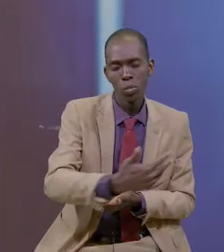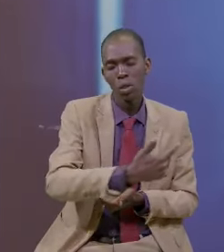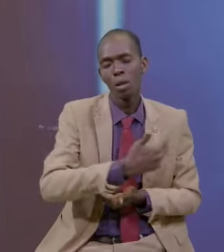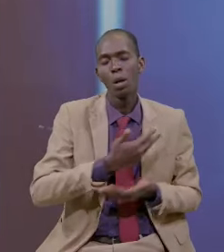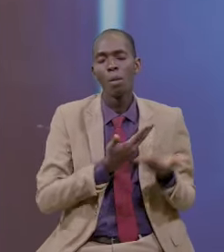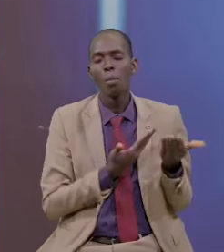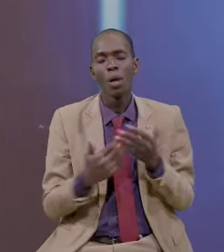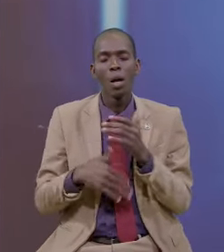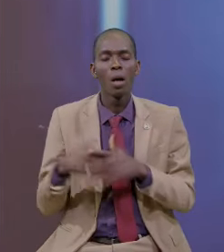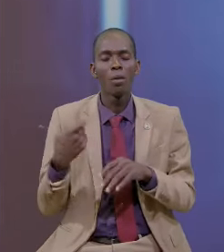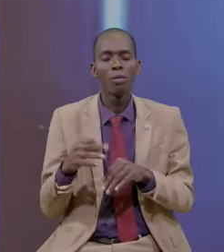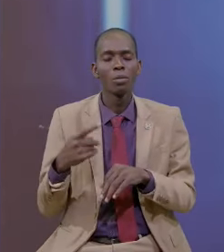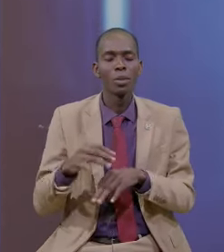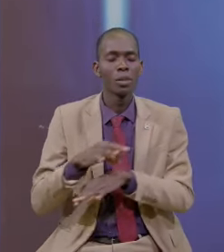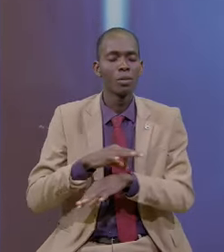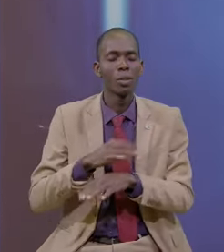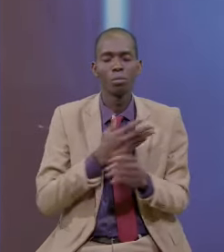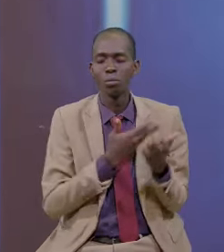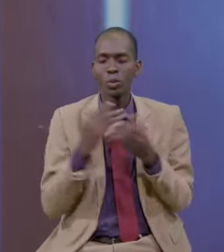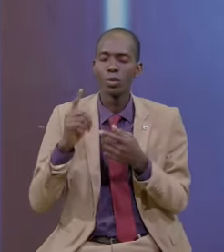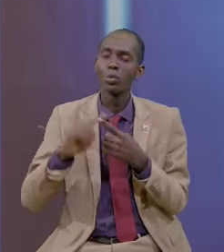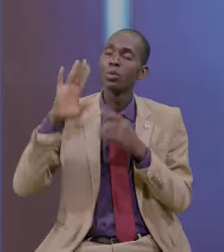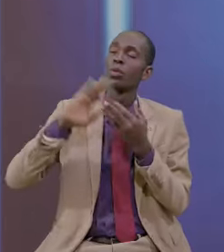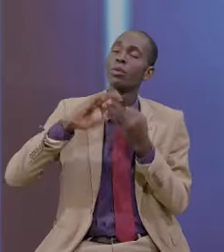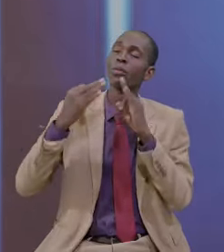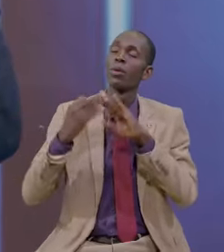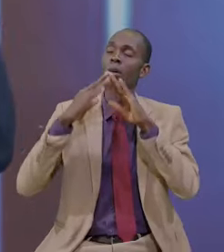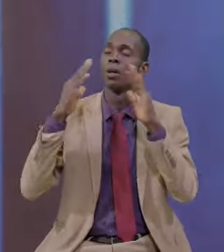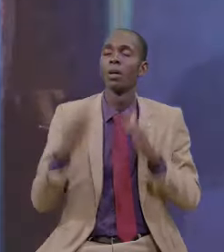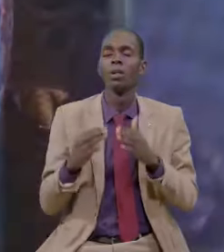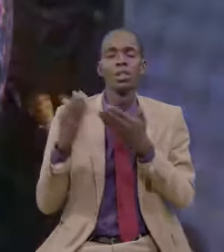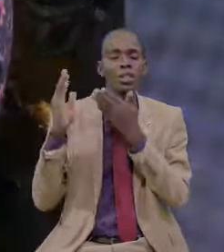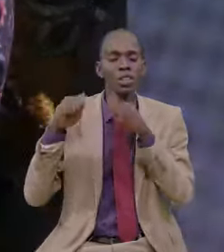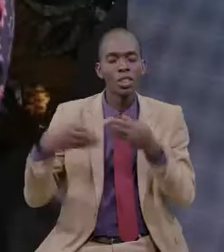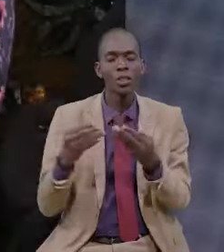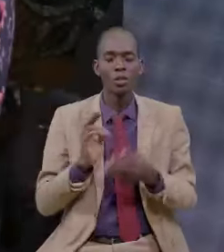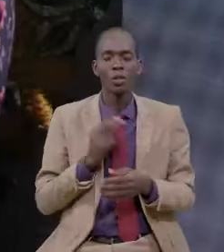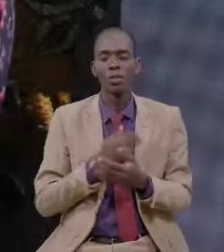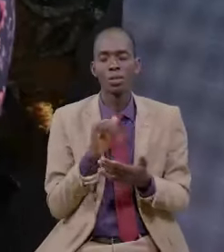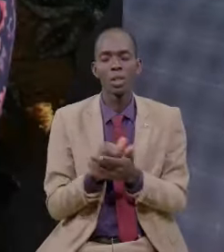the fold. Lord, I pray, give everyone in Jesus' name.